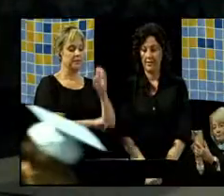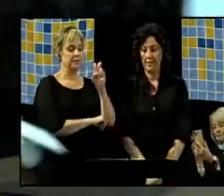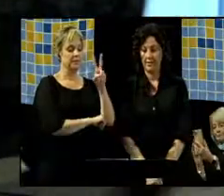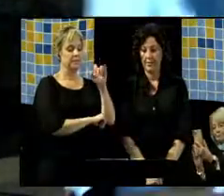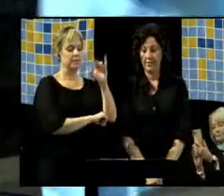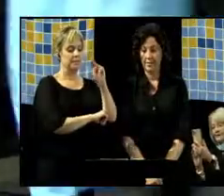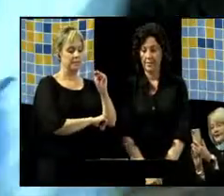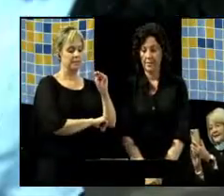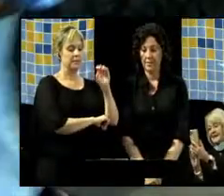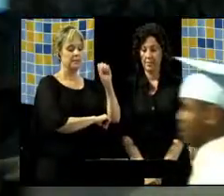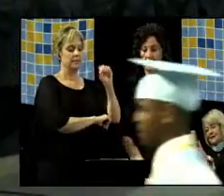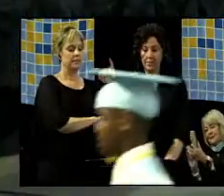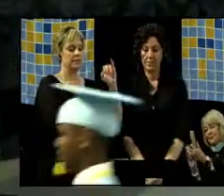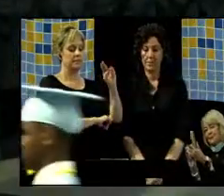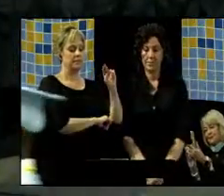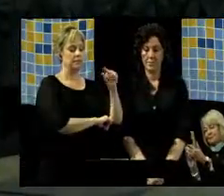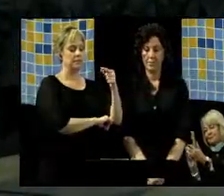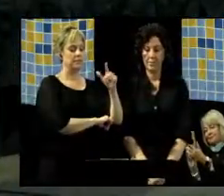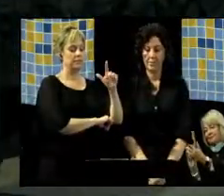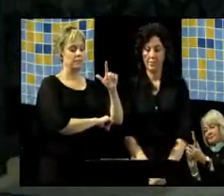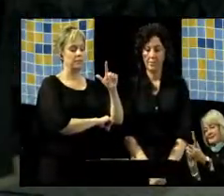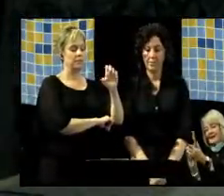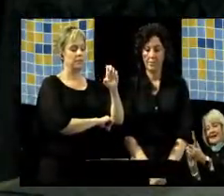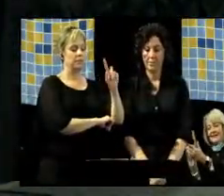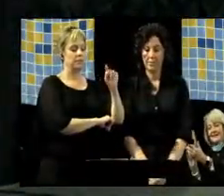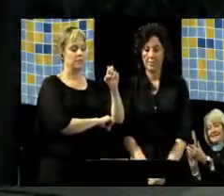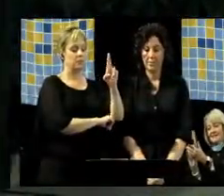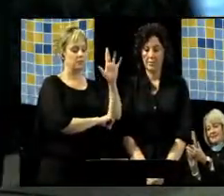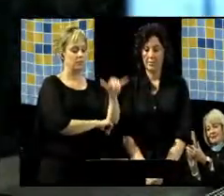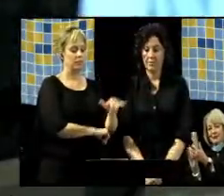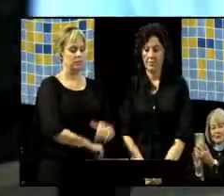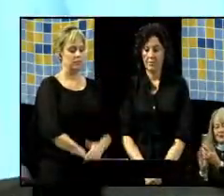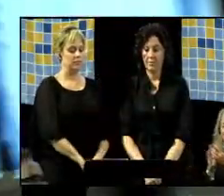Evan Dion Singletary,